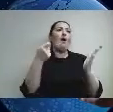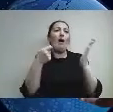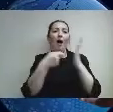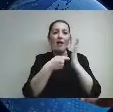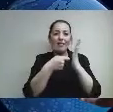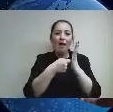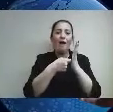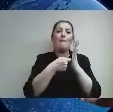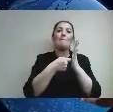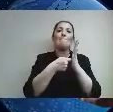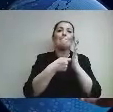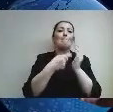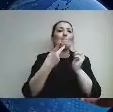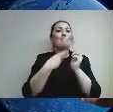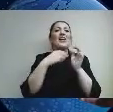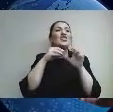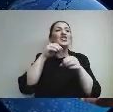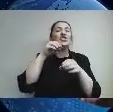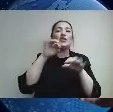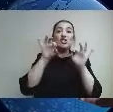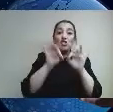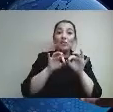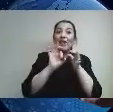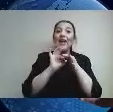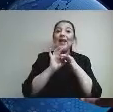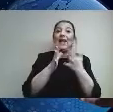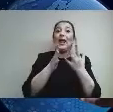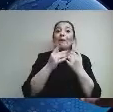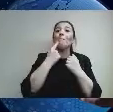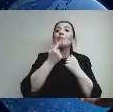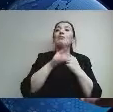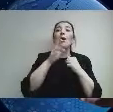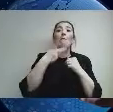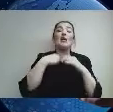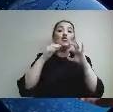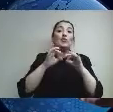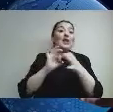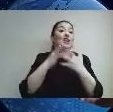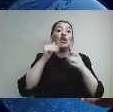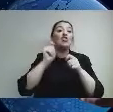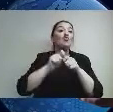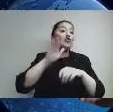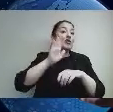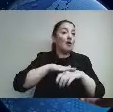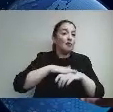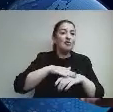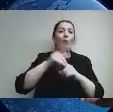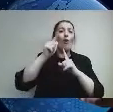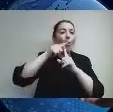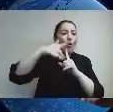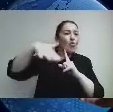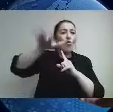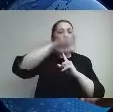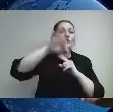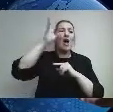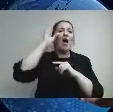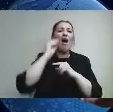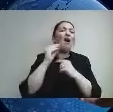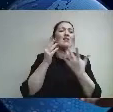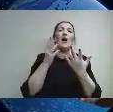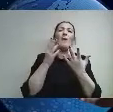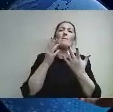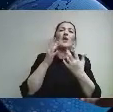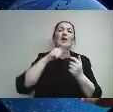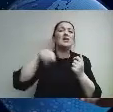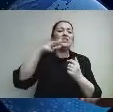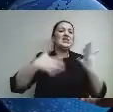do. And the employment of disabled individuals is an open wound in the society because of their